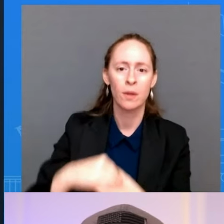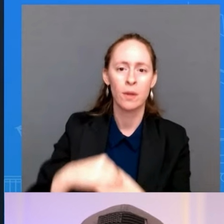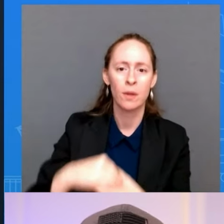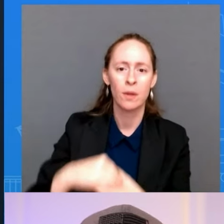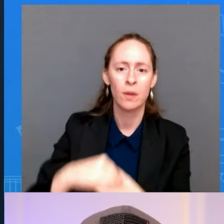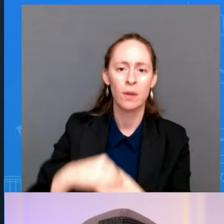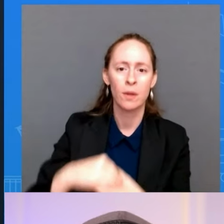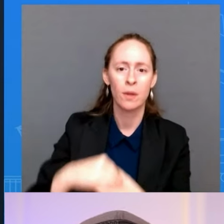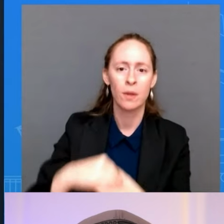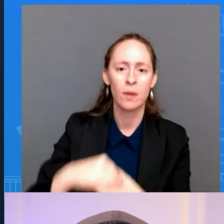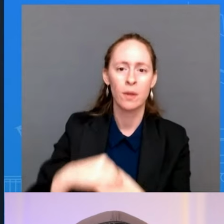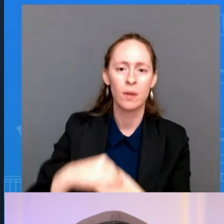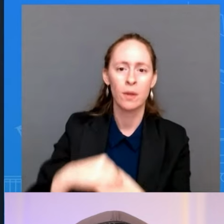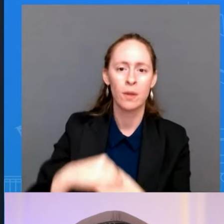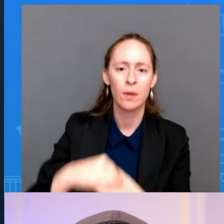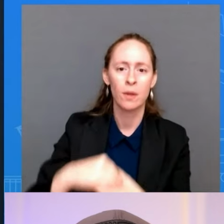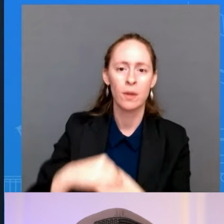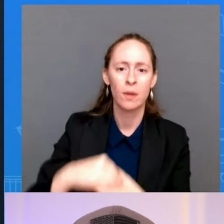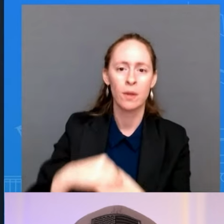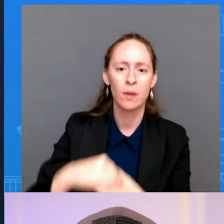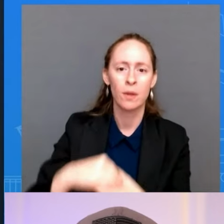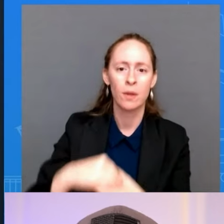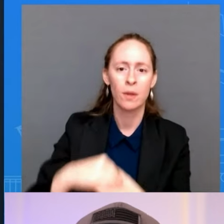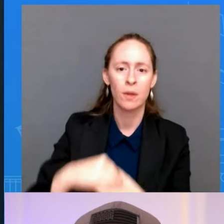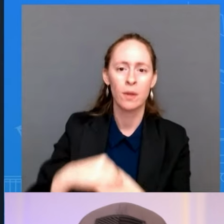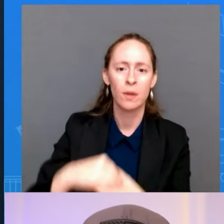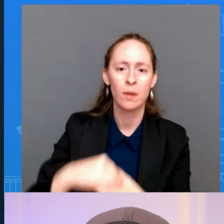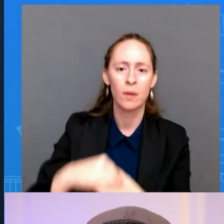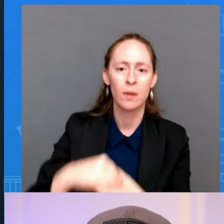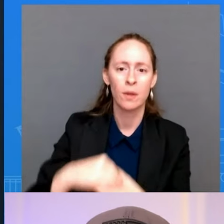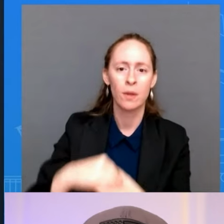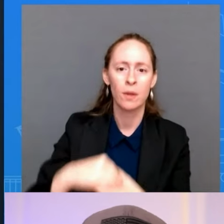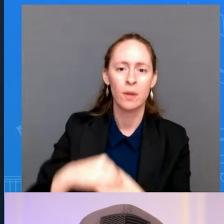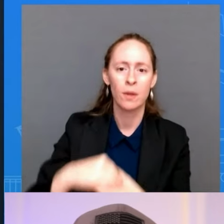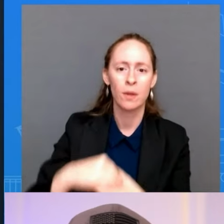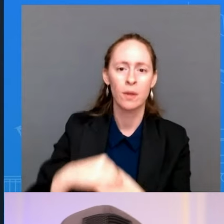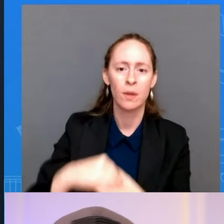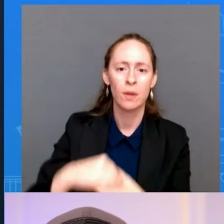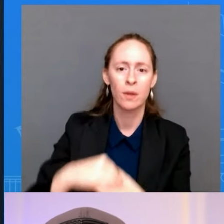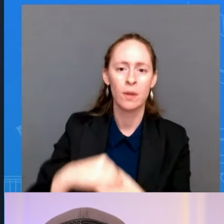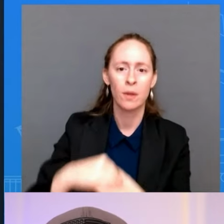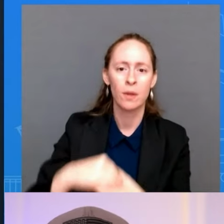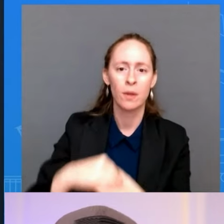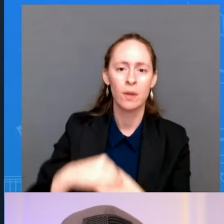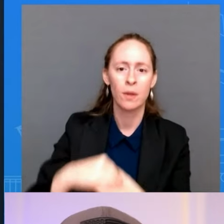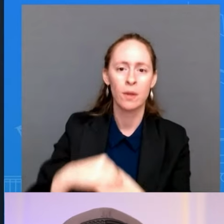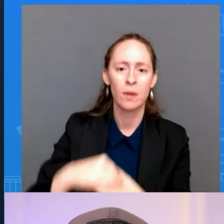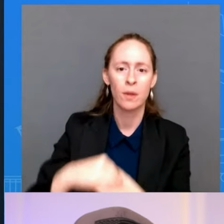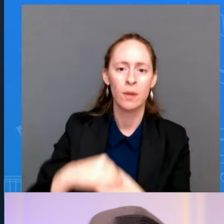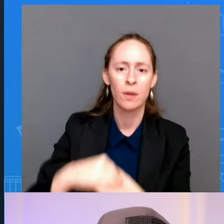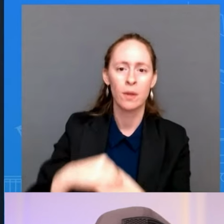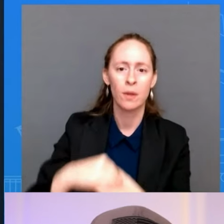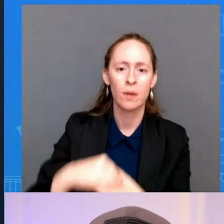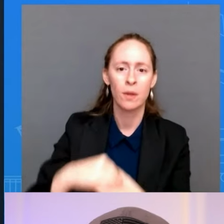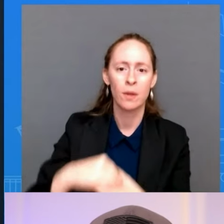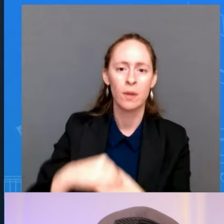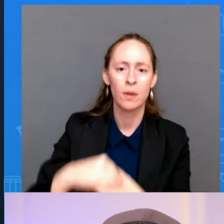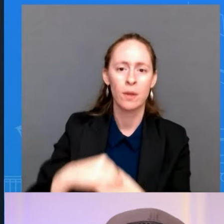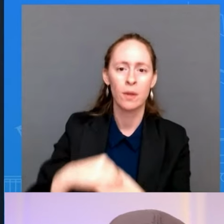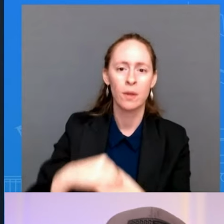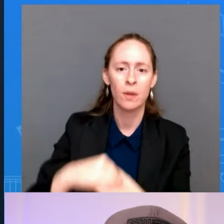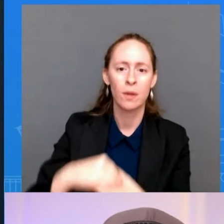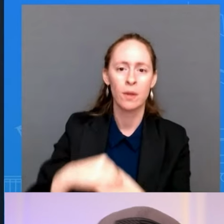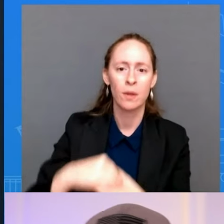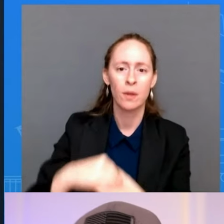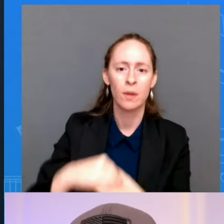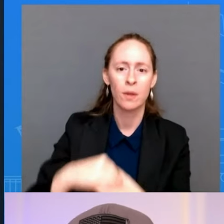quite frankly, you're picking and choosing the people that you want to highlight here while you have a nonpartisan group coming out and saying, hey, look, the numbers, this